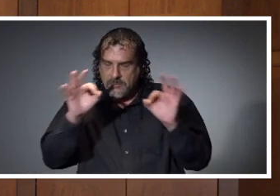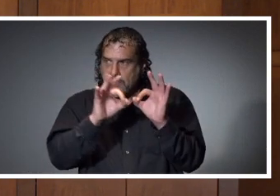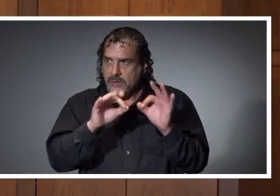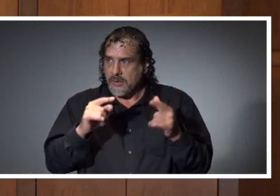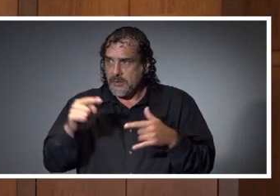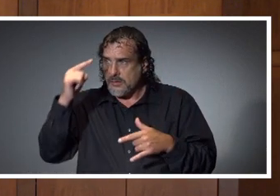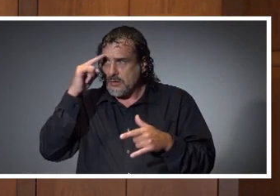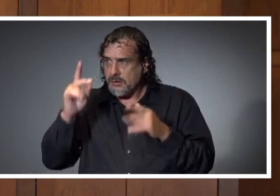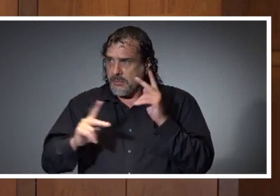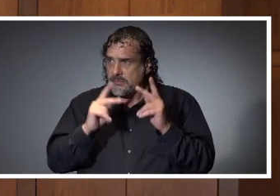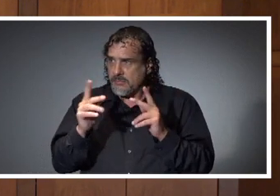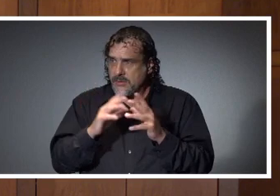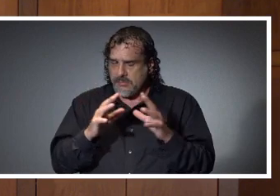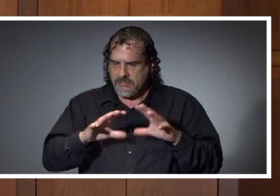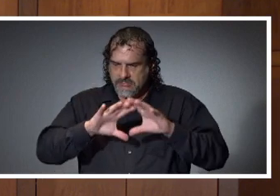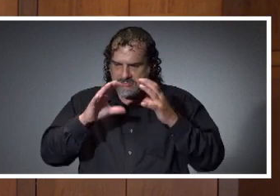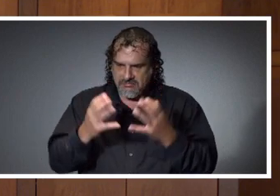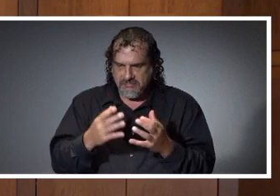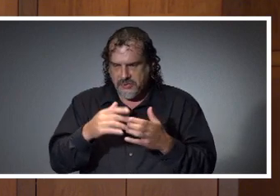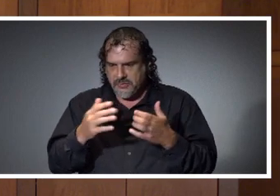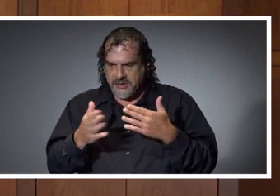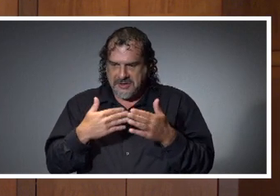up in a bubble without it. You can get COVID anywhere.